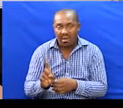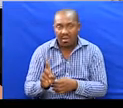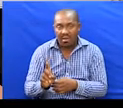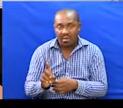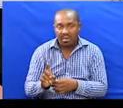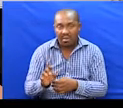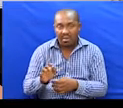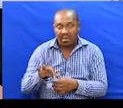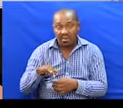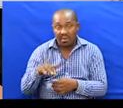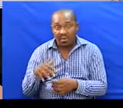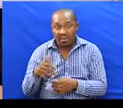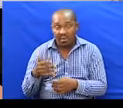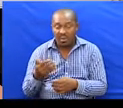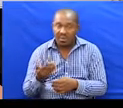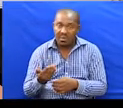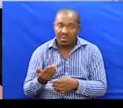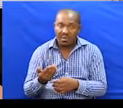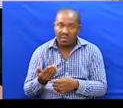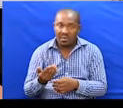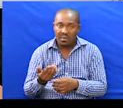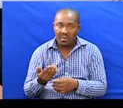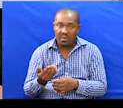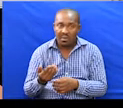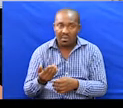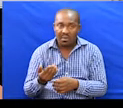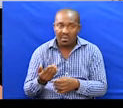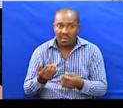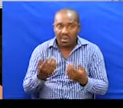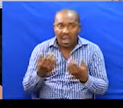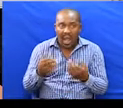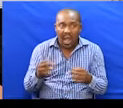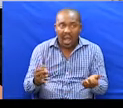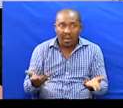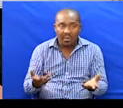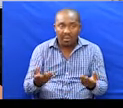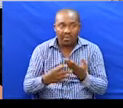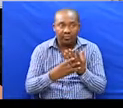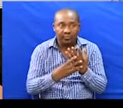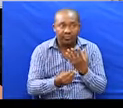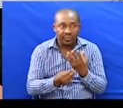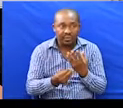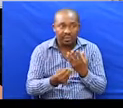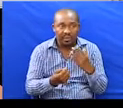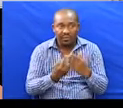cow, how it resembles, to what extent, with its